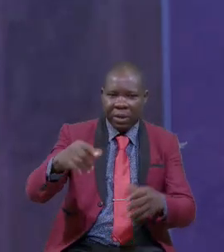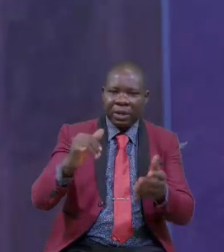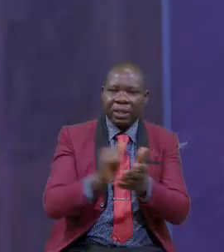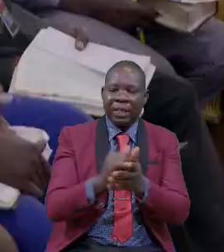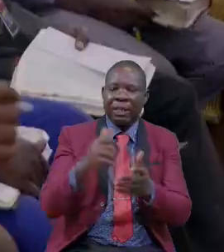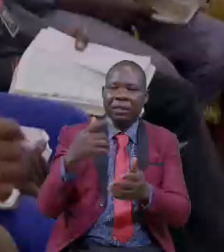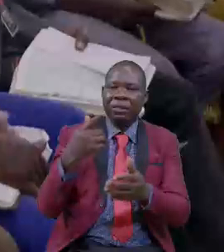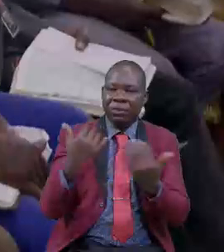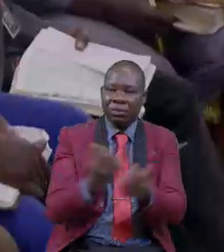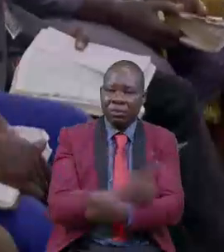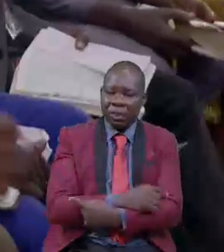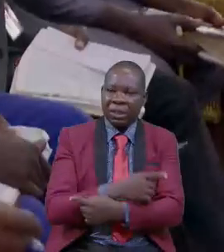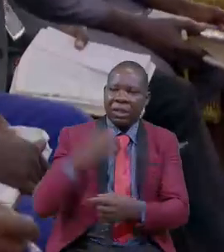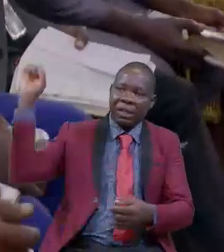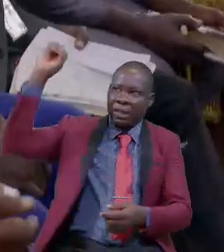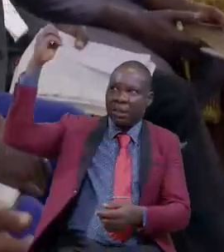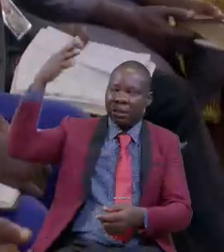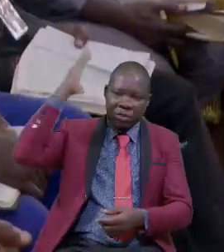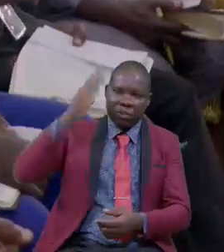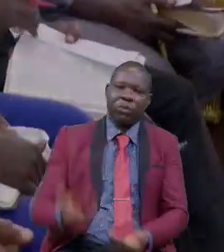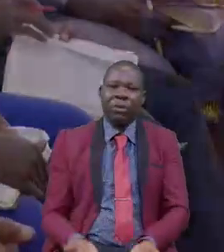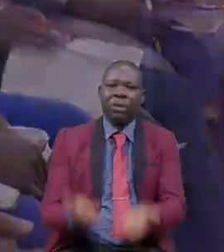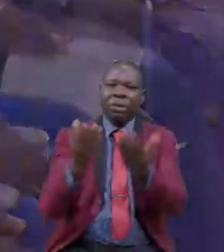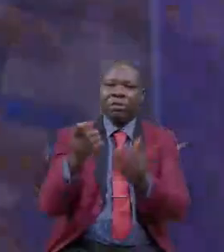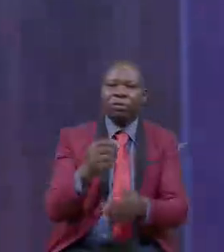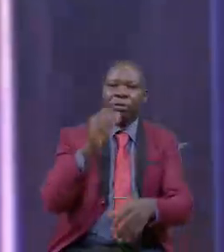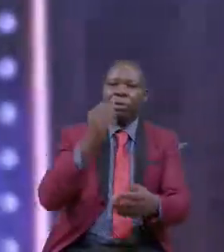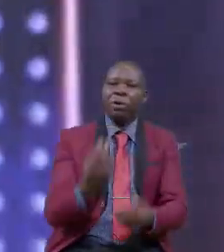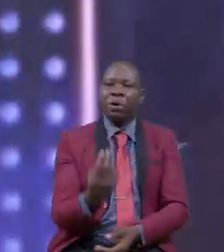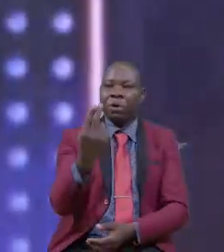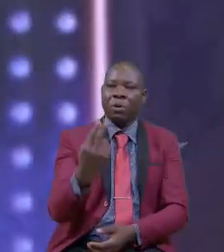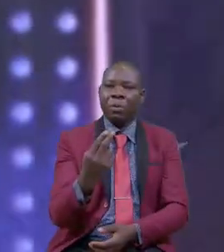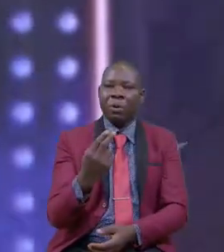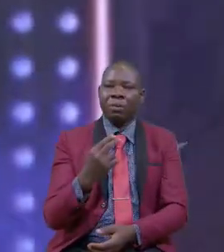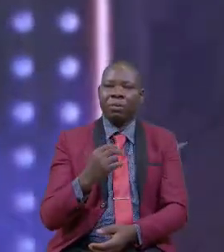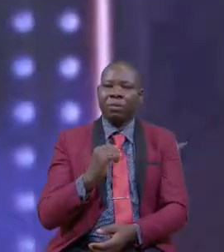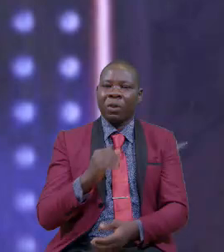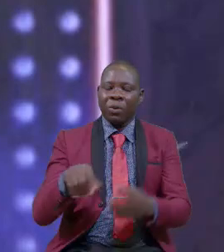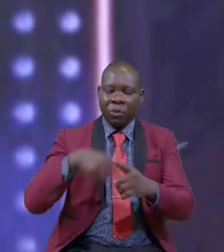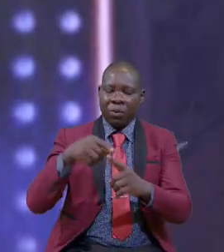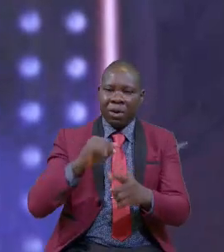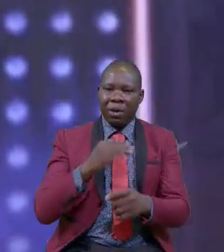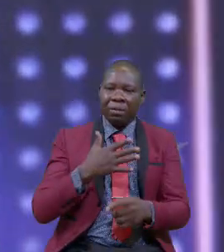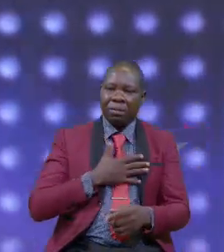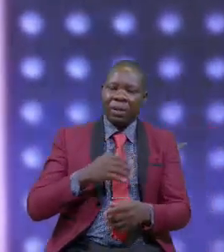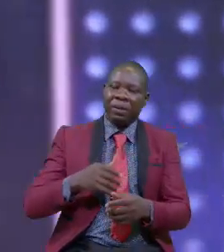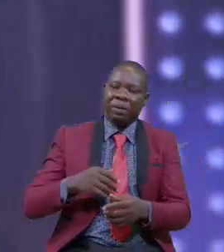up. Amen. And what my fellow brother was talking about